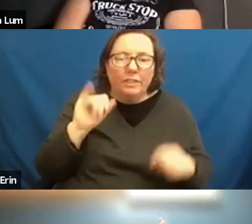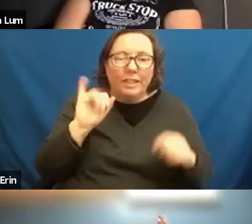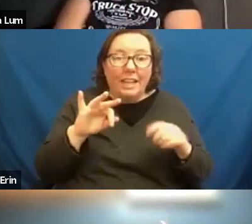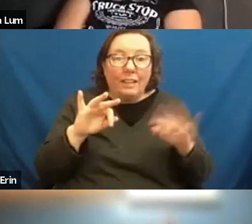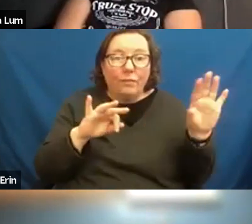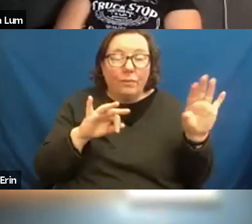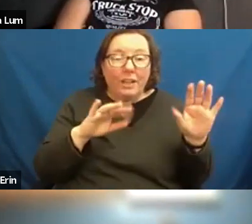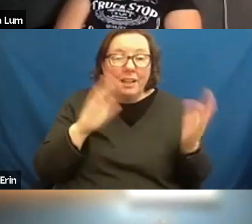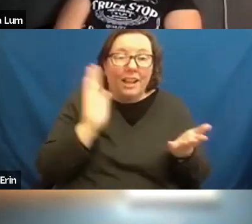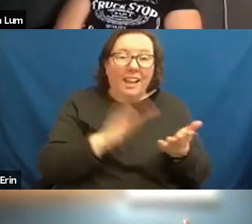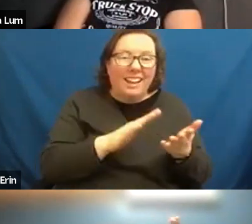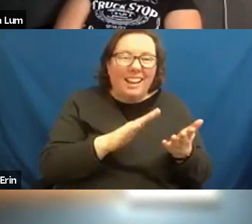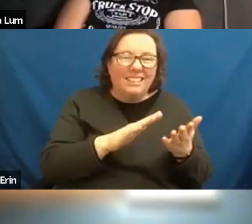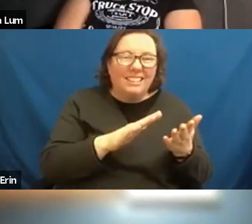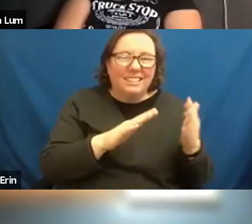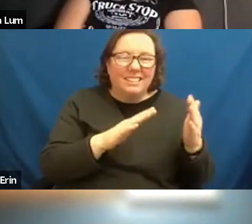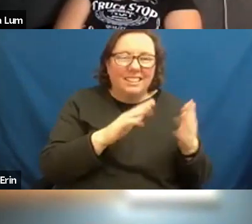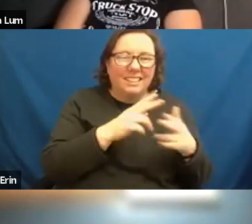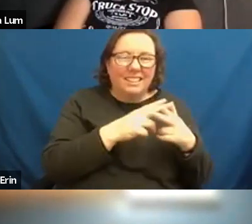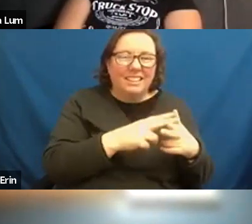less heavily than census data.